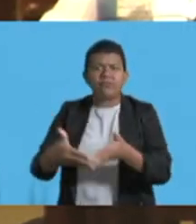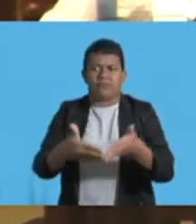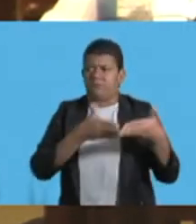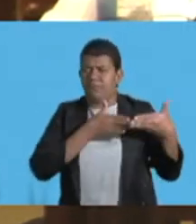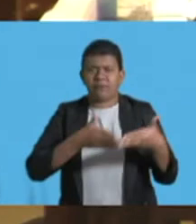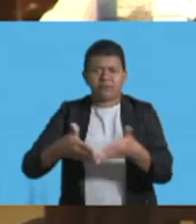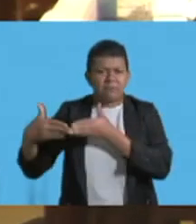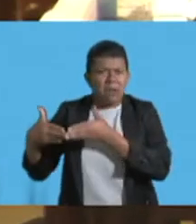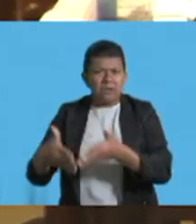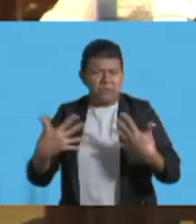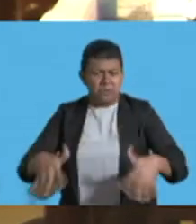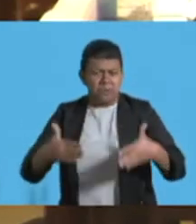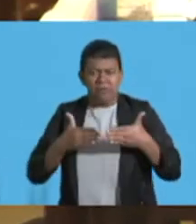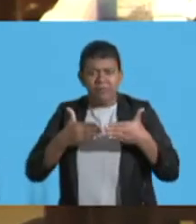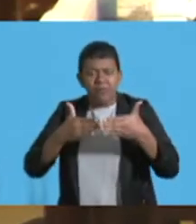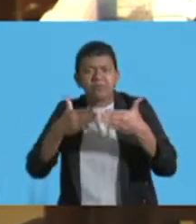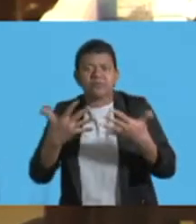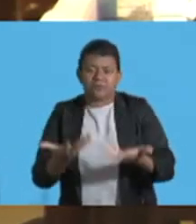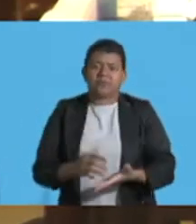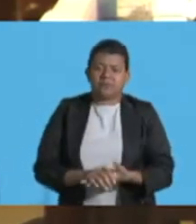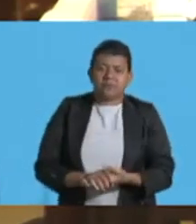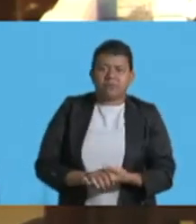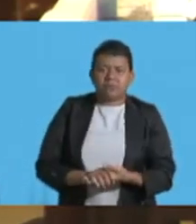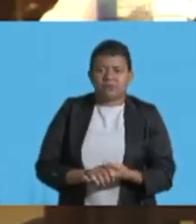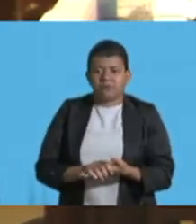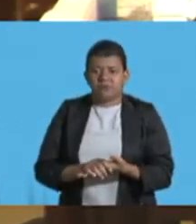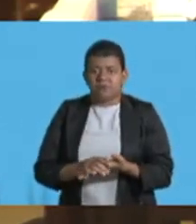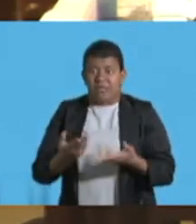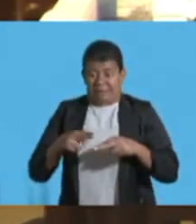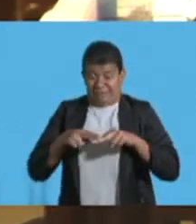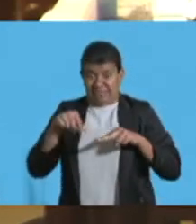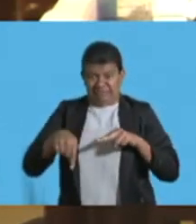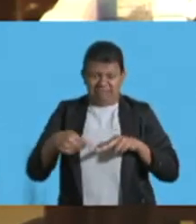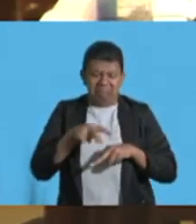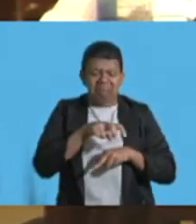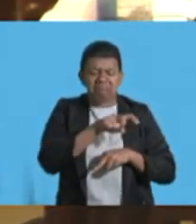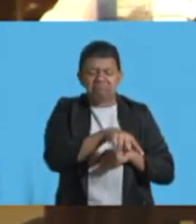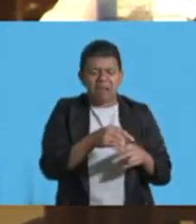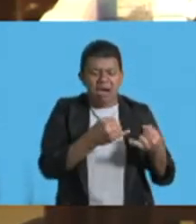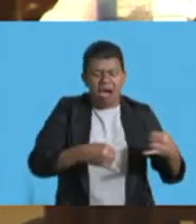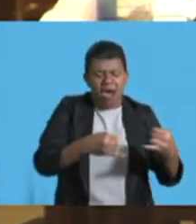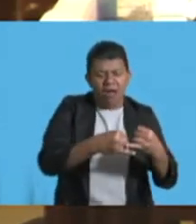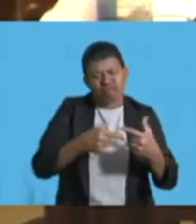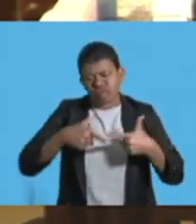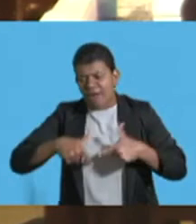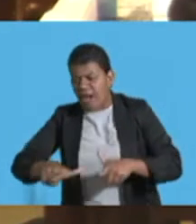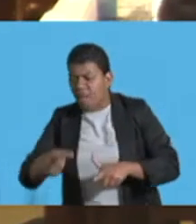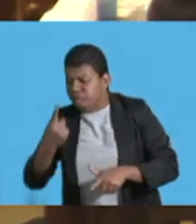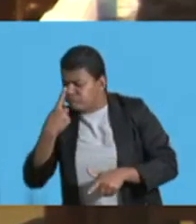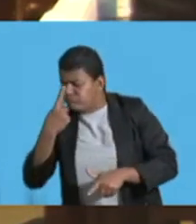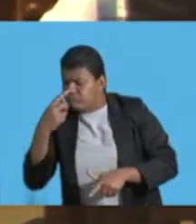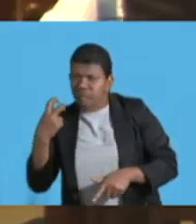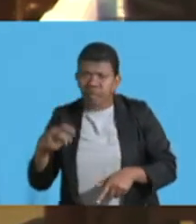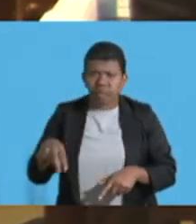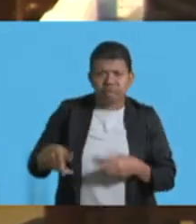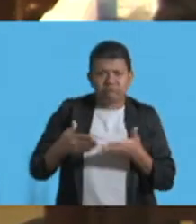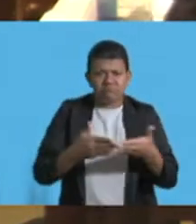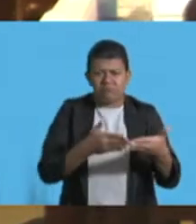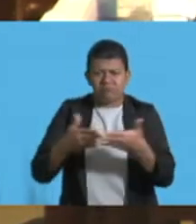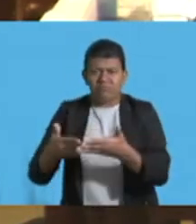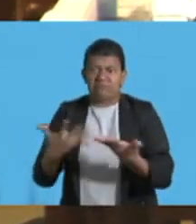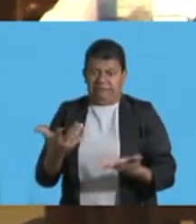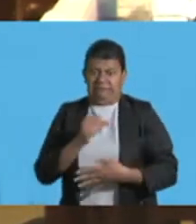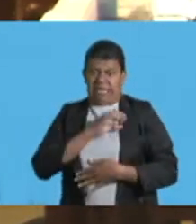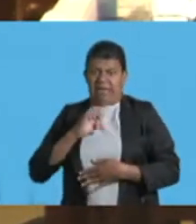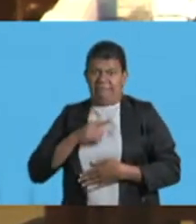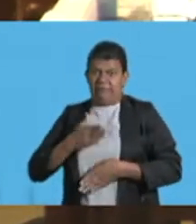this periodical survey and a replacement of enforcement officers at these key domestic ports. Furthermore,